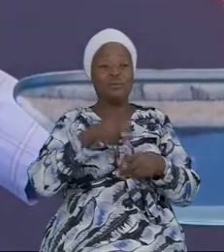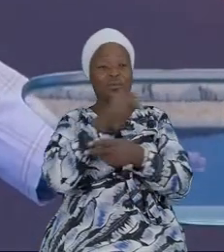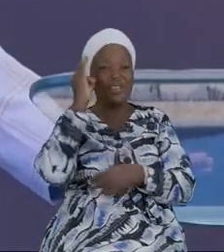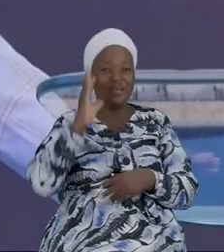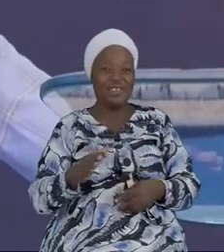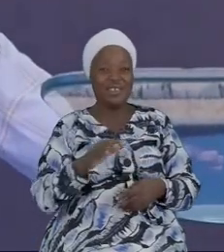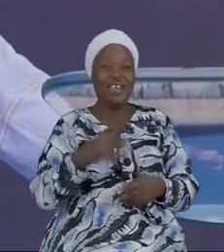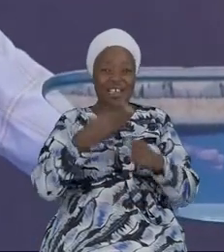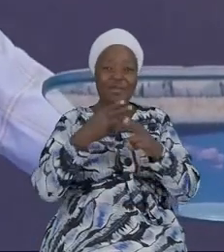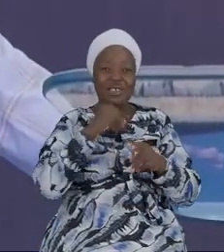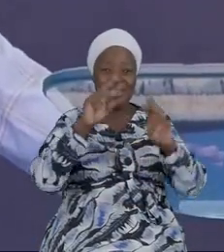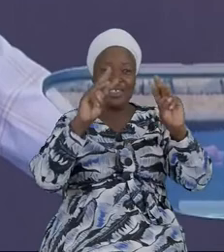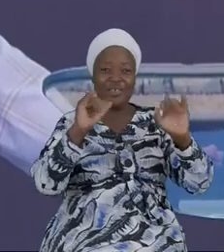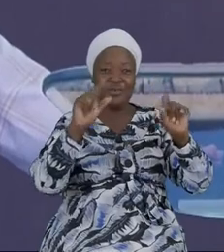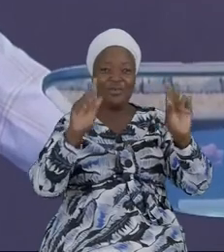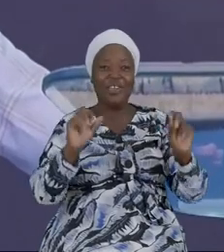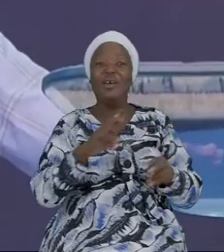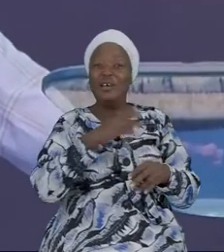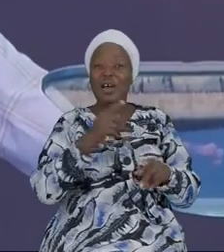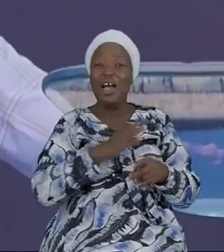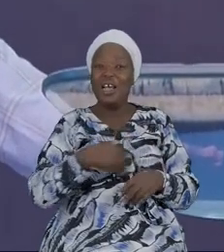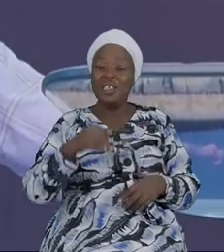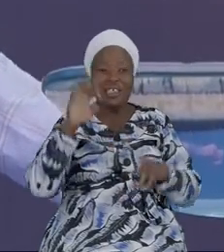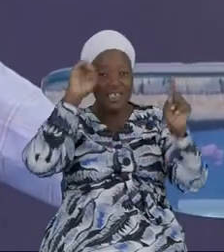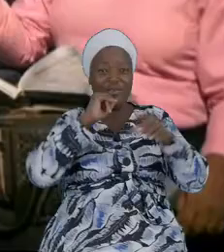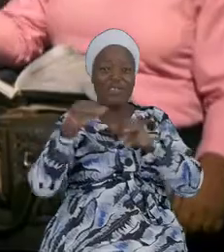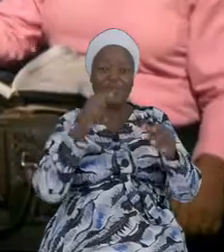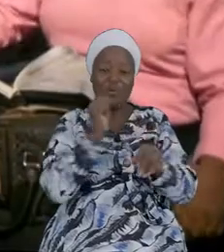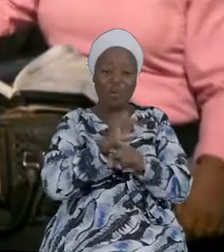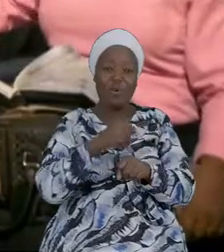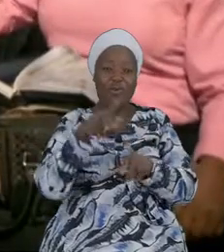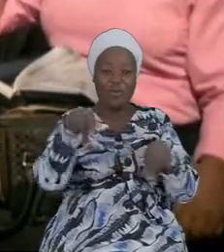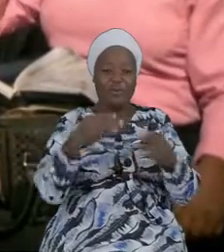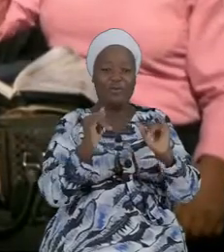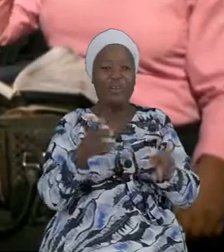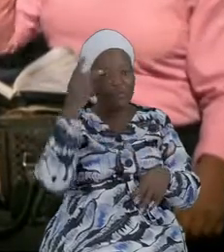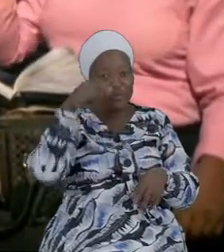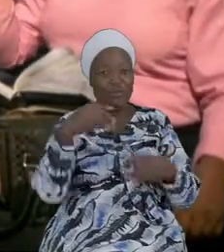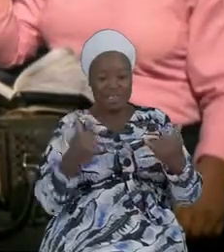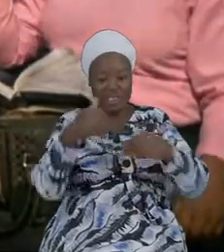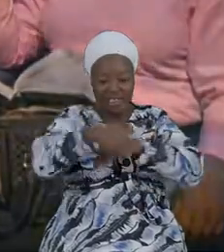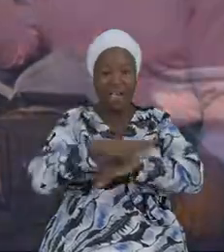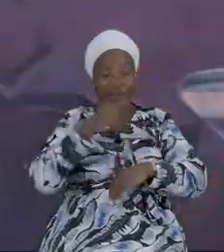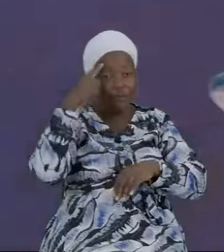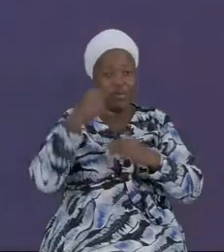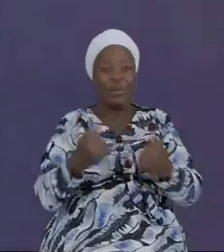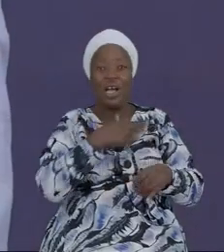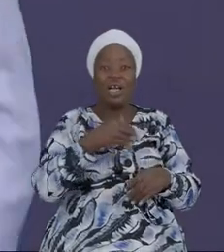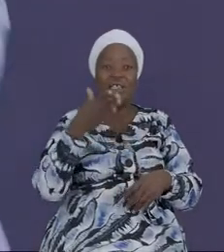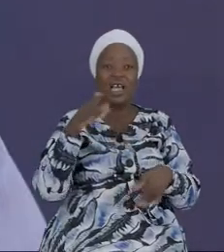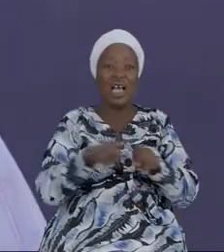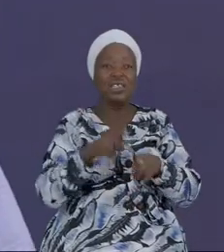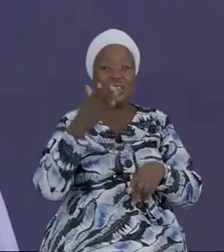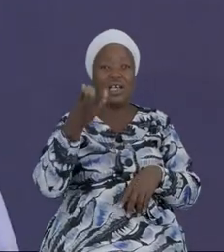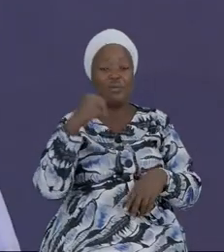tonight for you. I said for you. And as there was joy